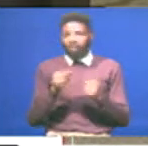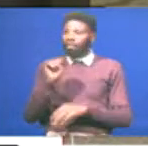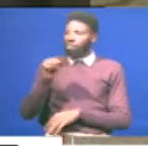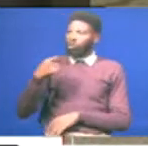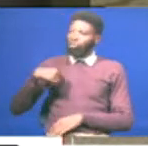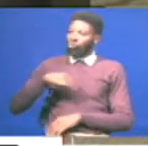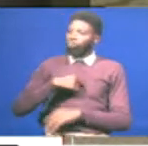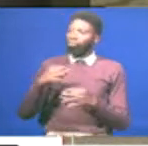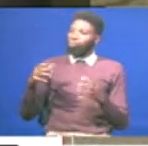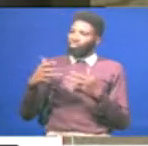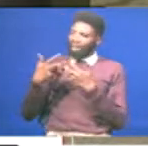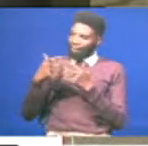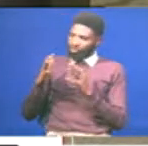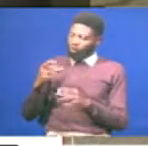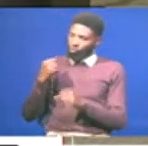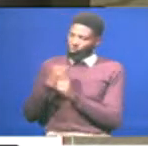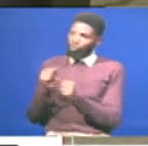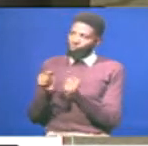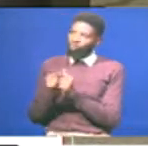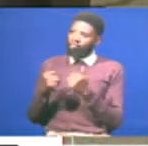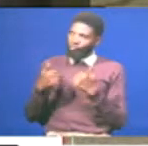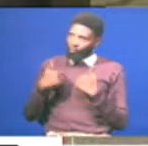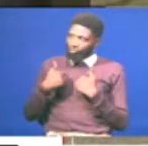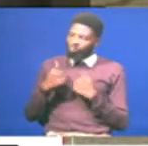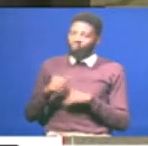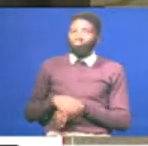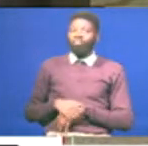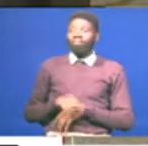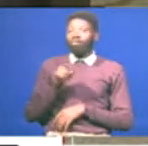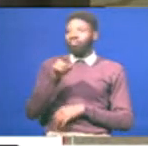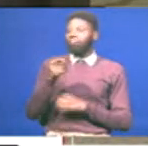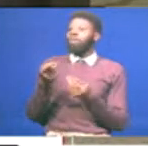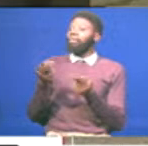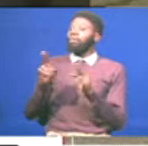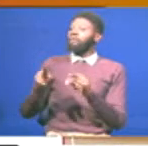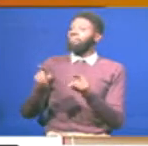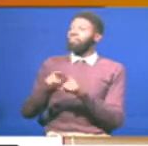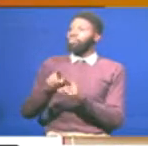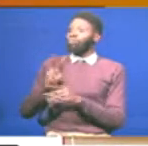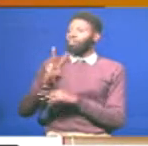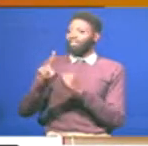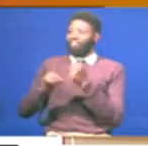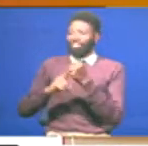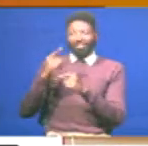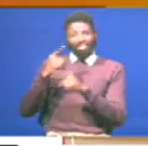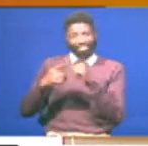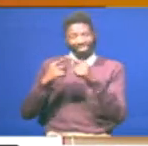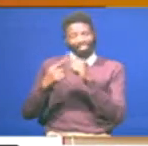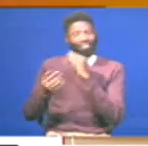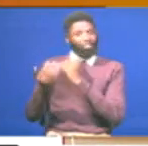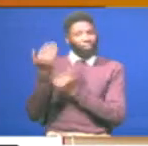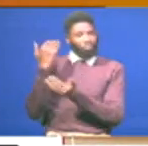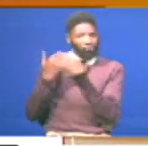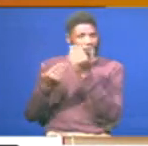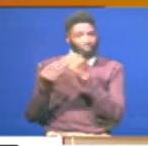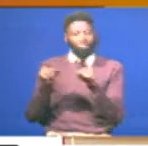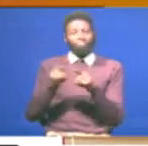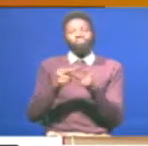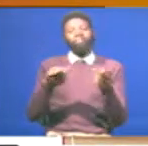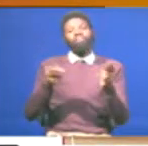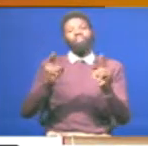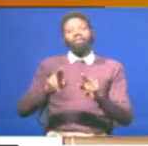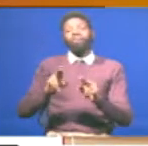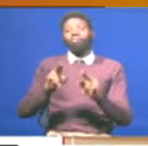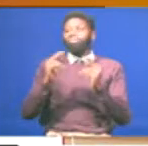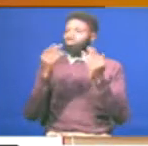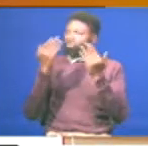was working with. It was actually 26 years to be exact. Okay. Because it happened on the night